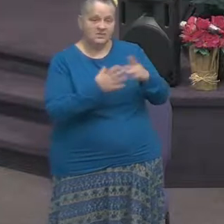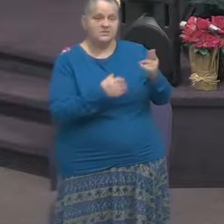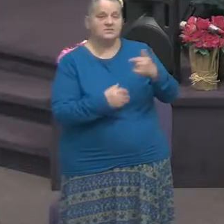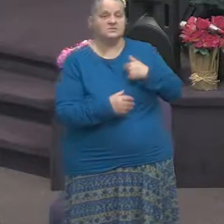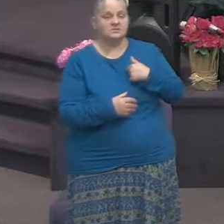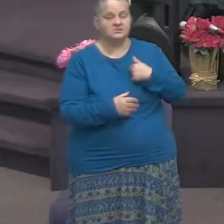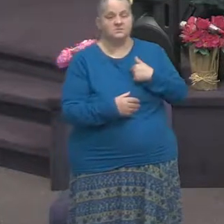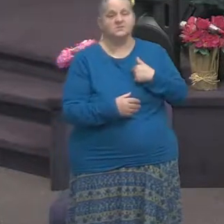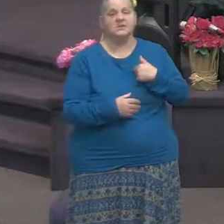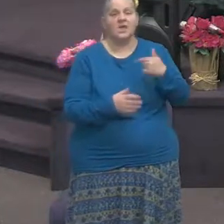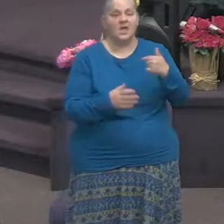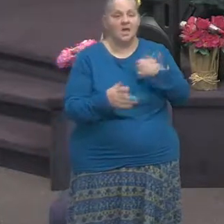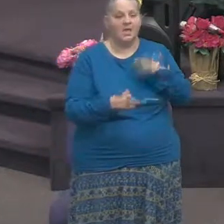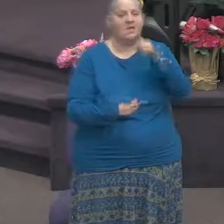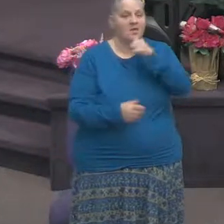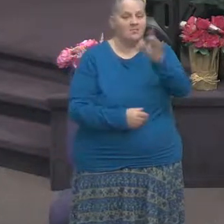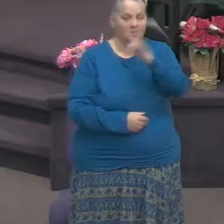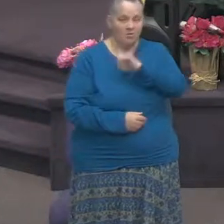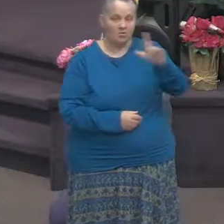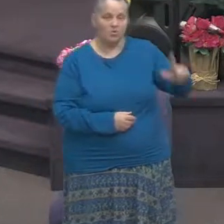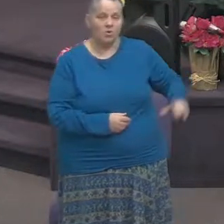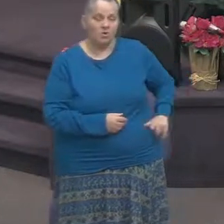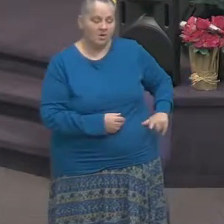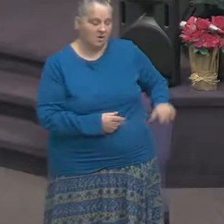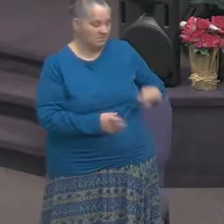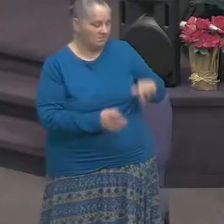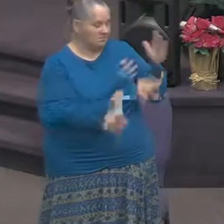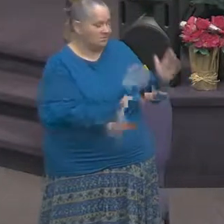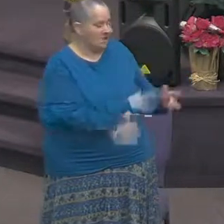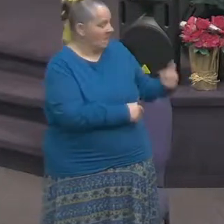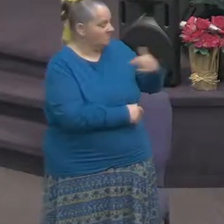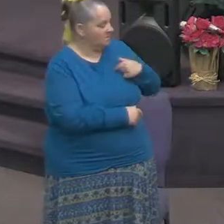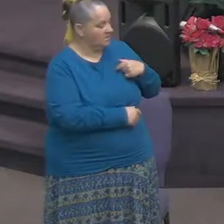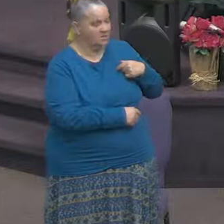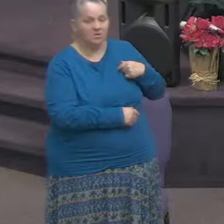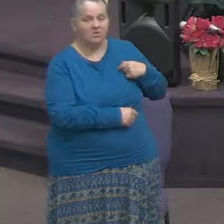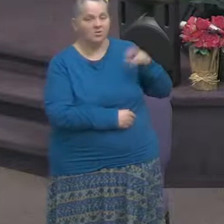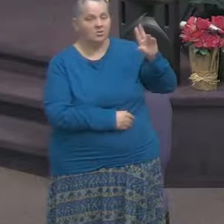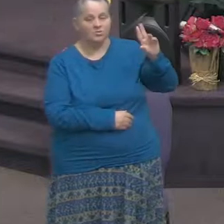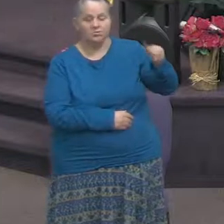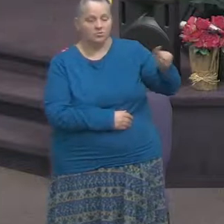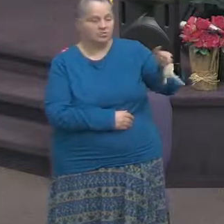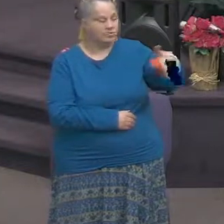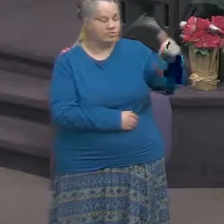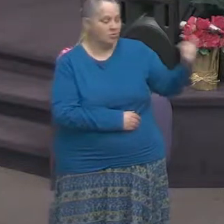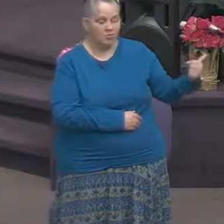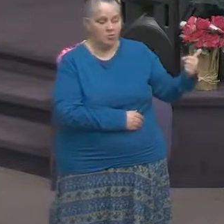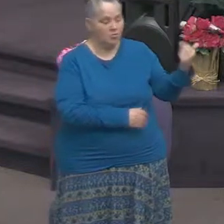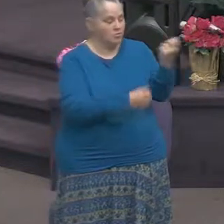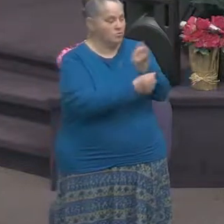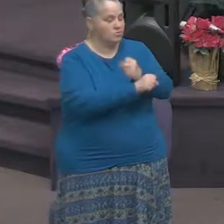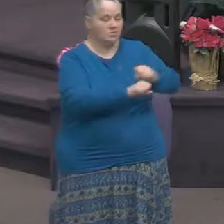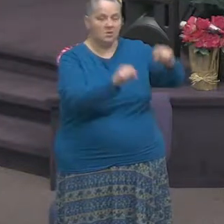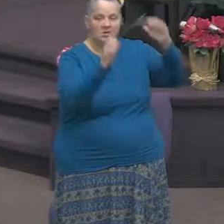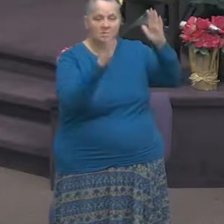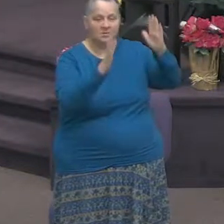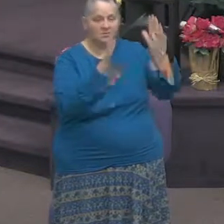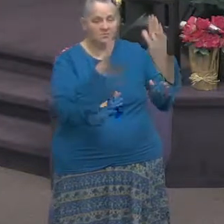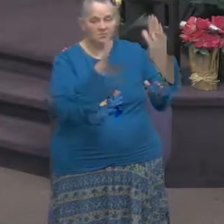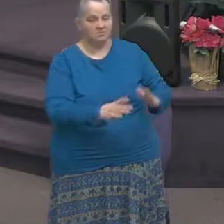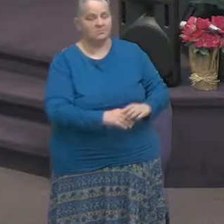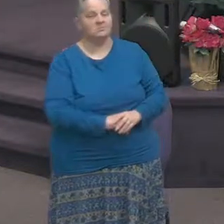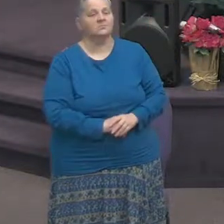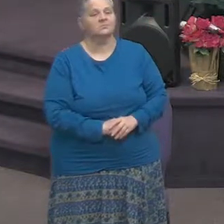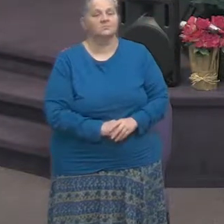I, even I, am the Lord, and besides me there is no